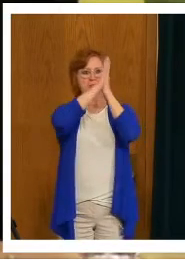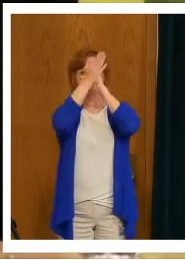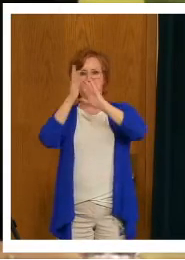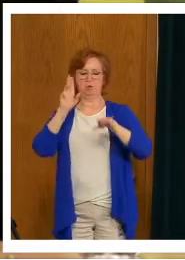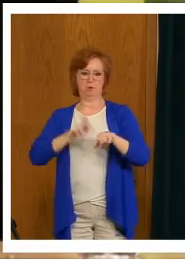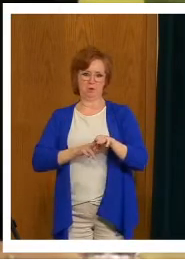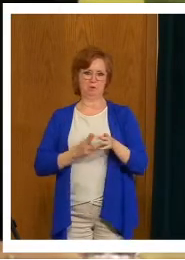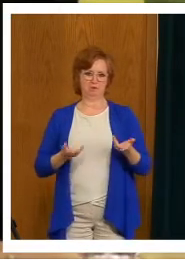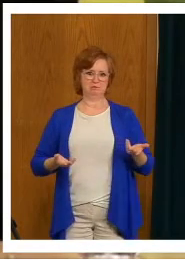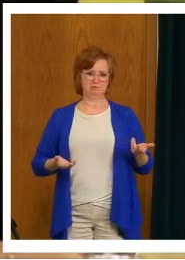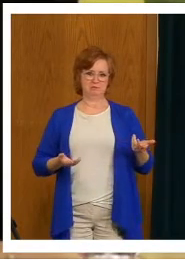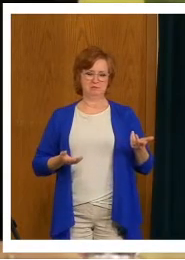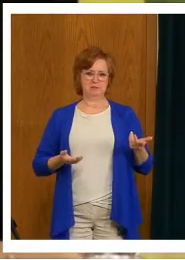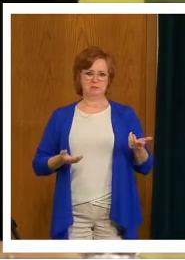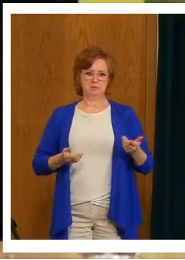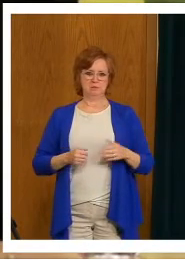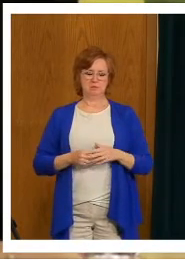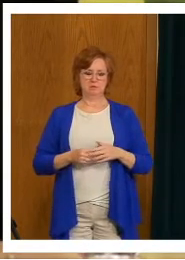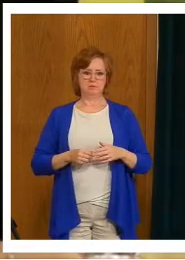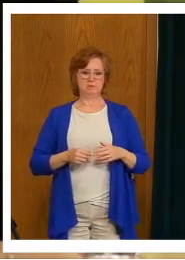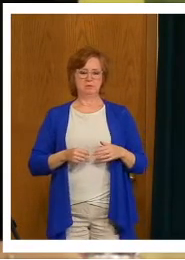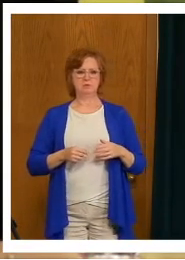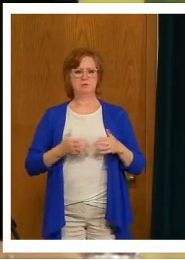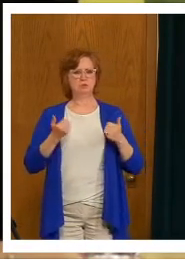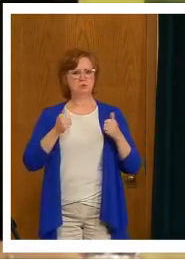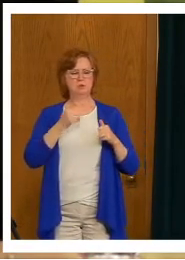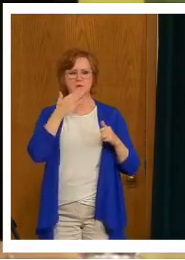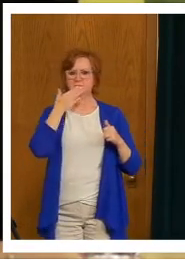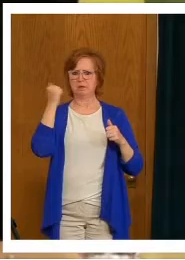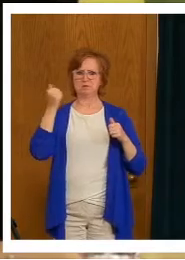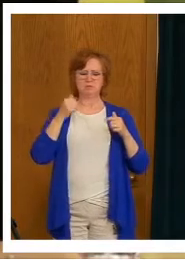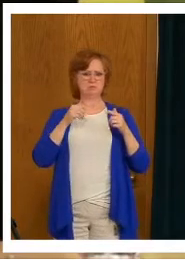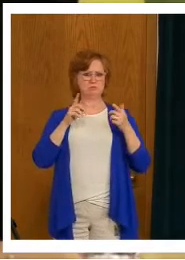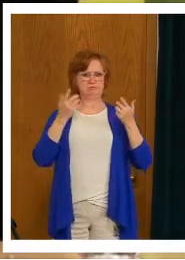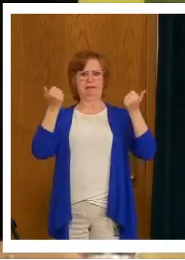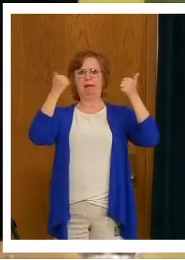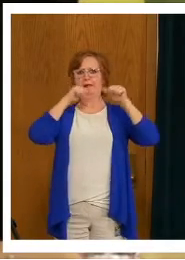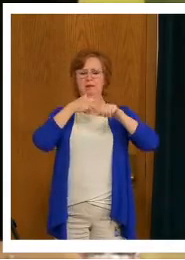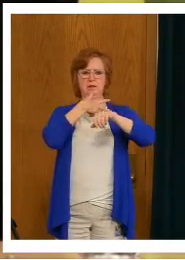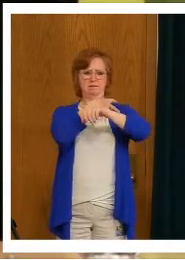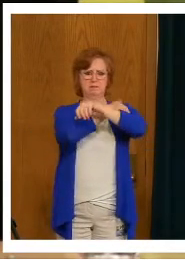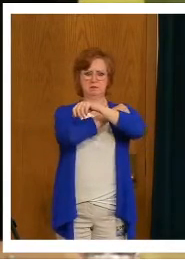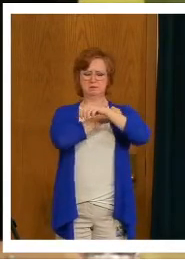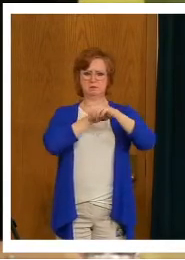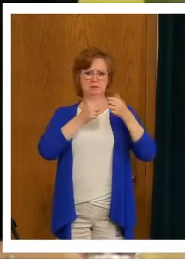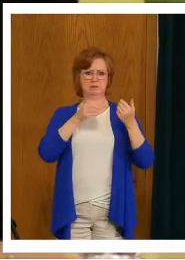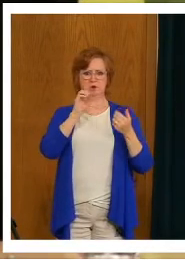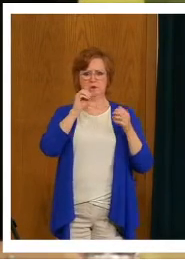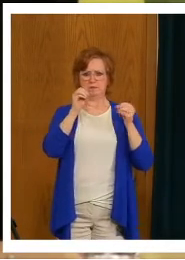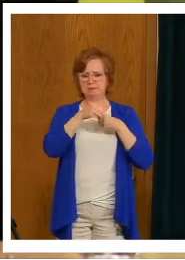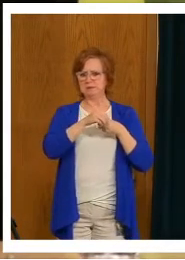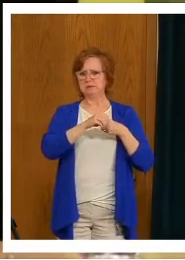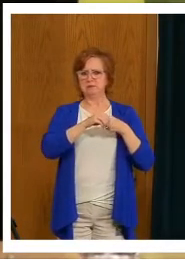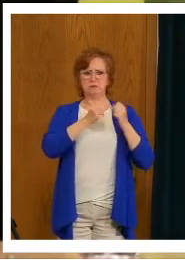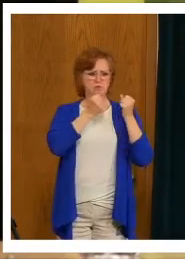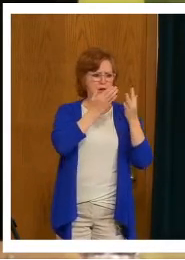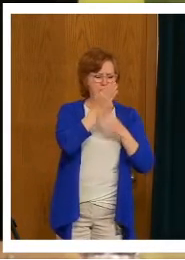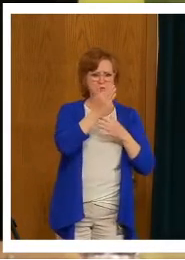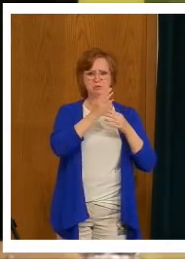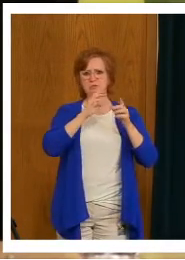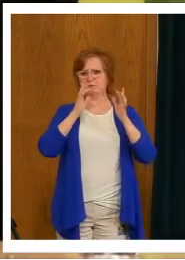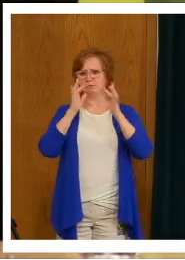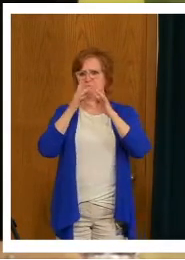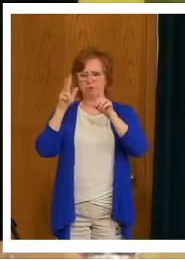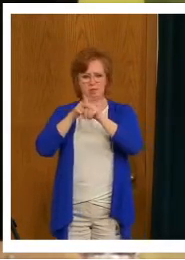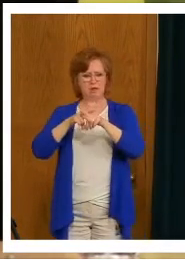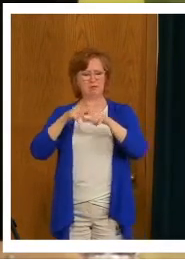through one of our vaccination clinics here in Saskatchewan. Ultimately, Dr. Shahab had talked about the efficacy of these vaccines, even after